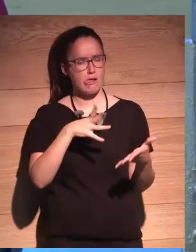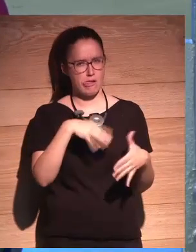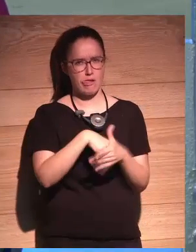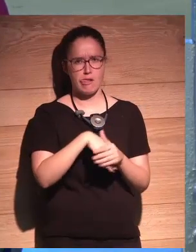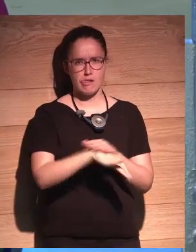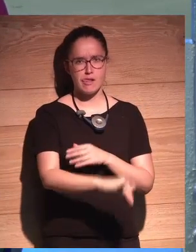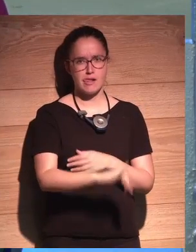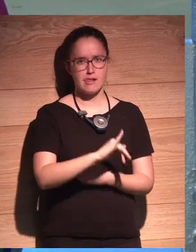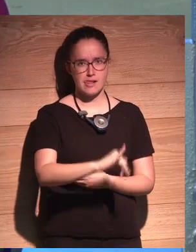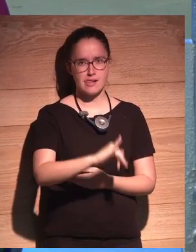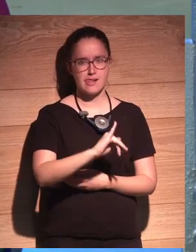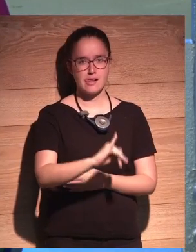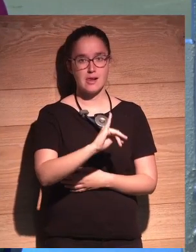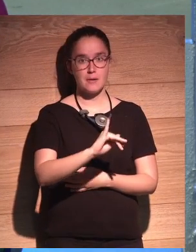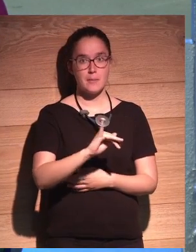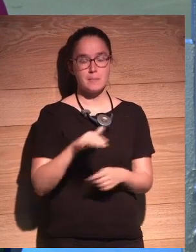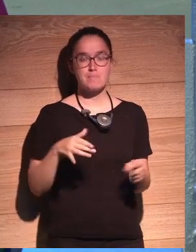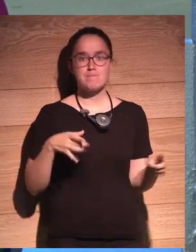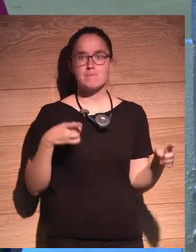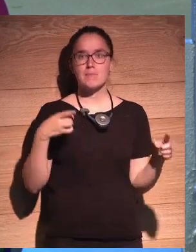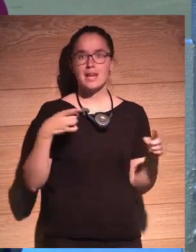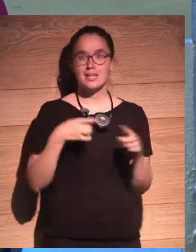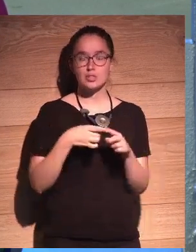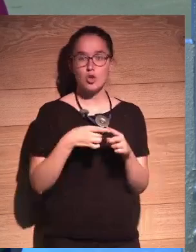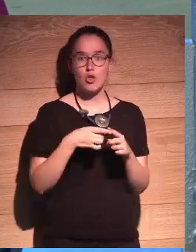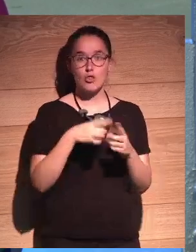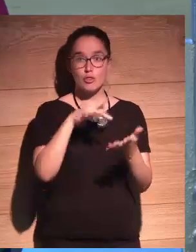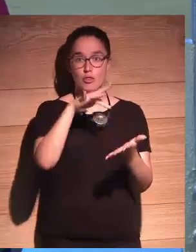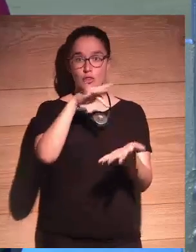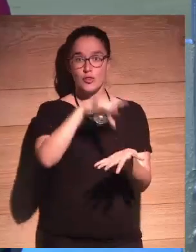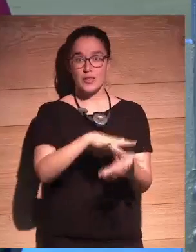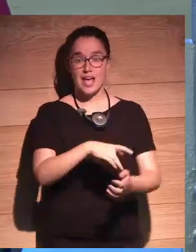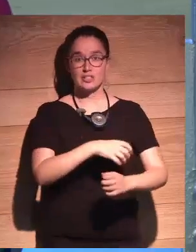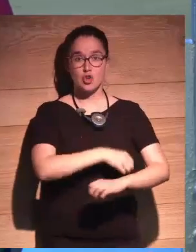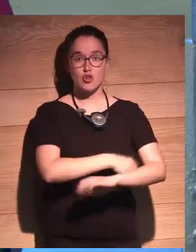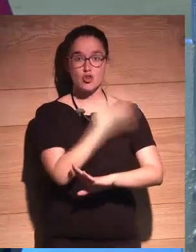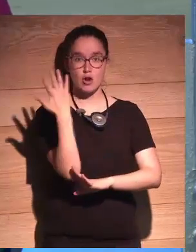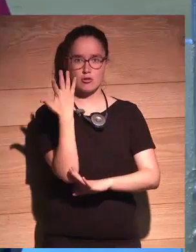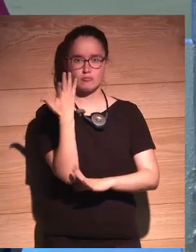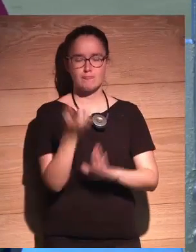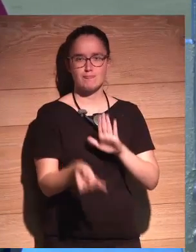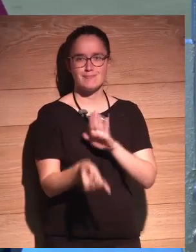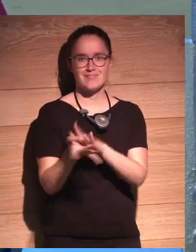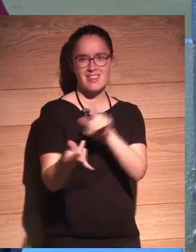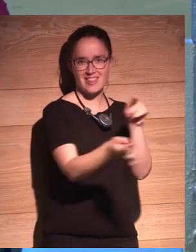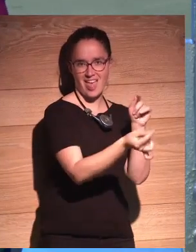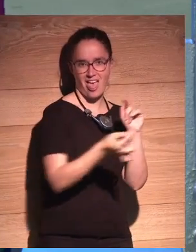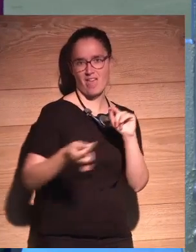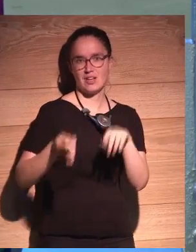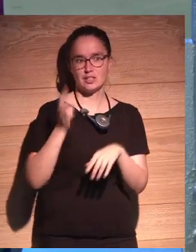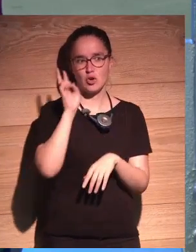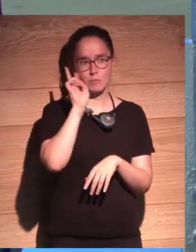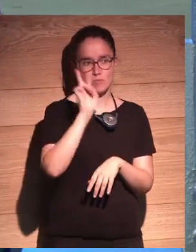immediate, but it has many, many possibilities. And for this, Nordic Days